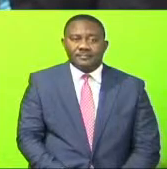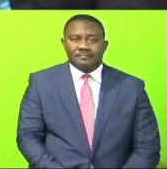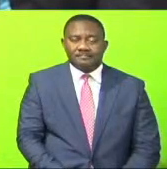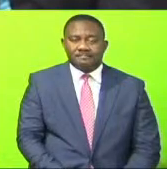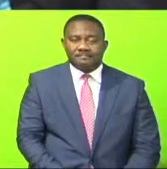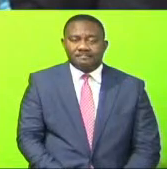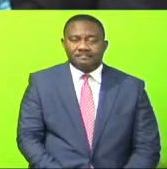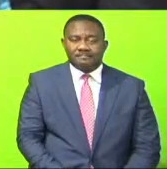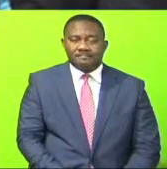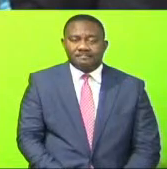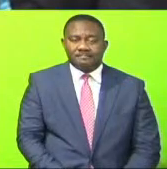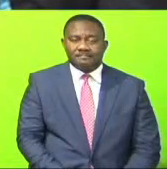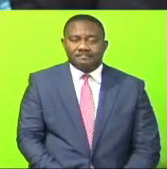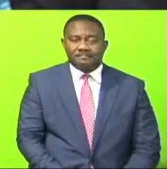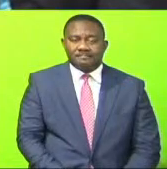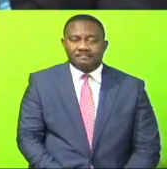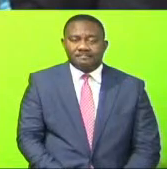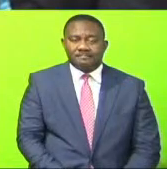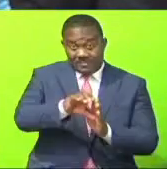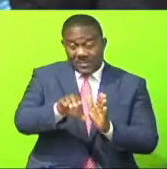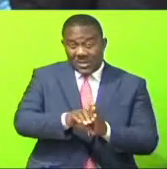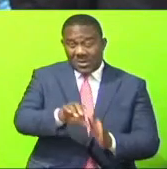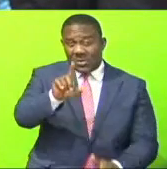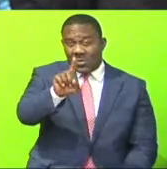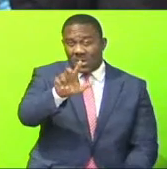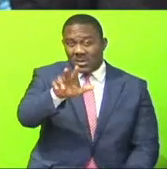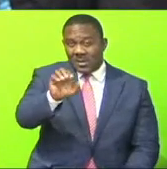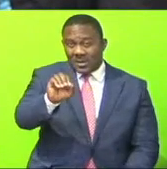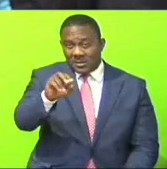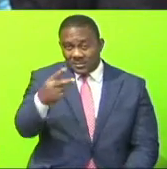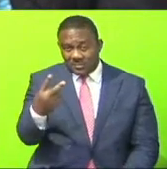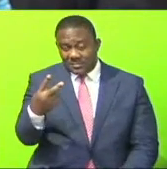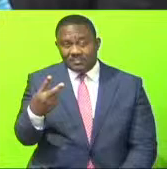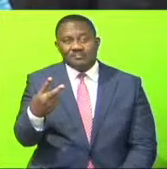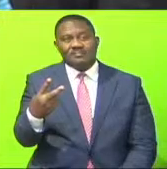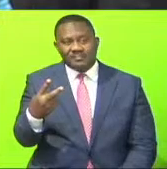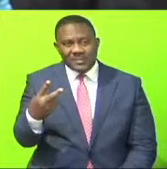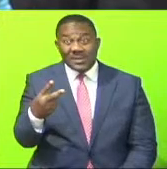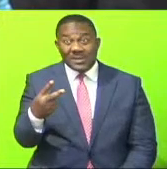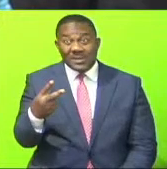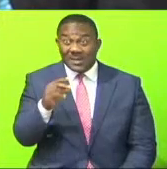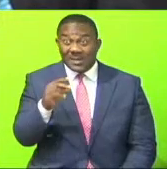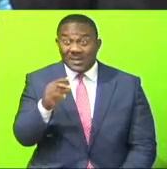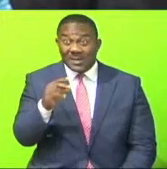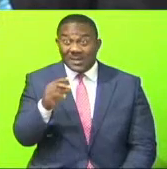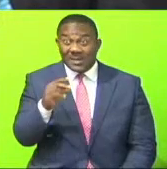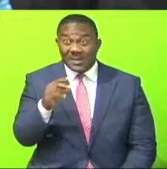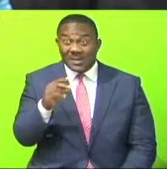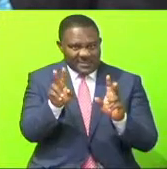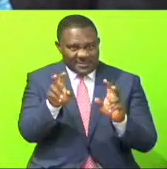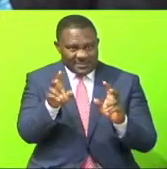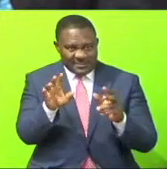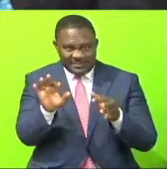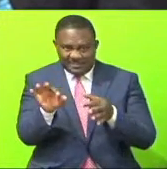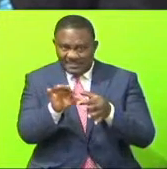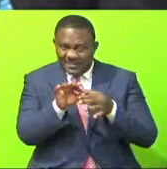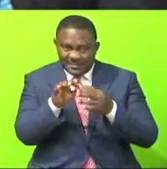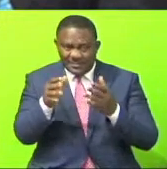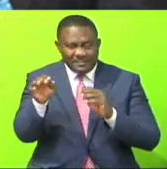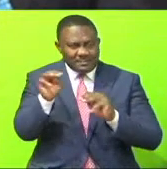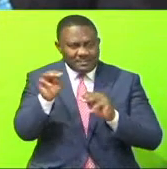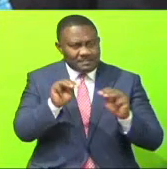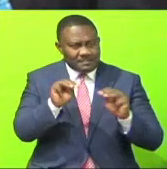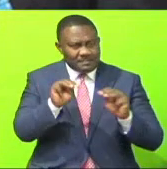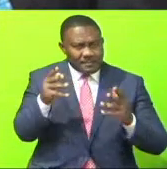Yeah. 132, where an issue that relates to a matter of or question referred to in clause